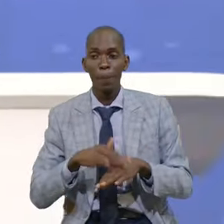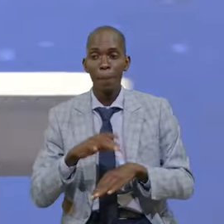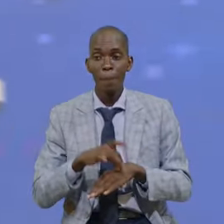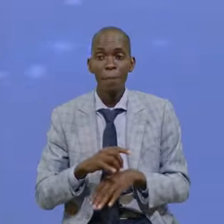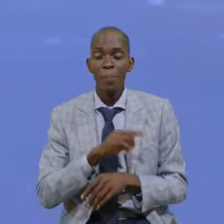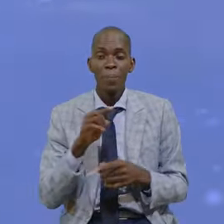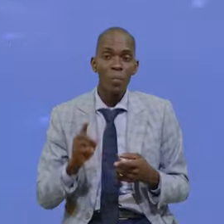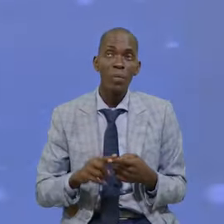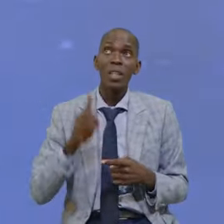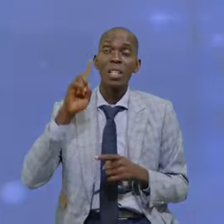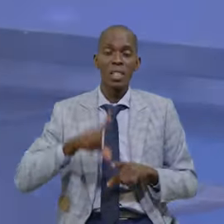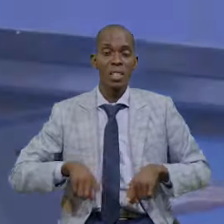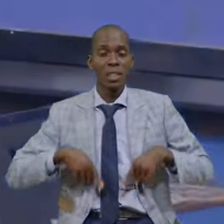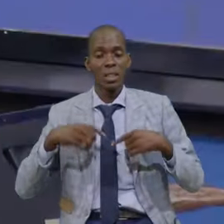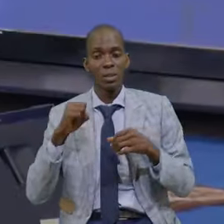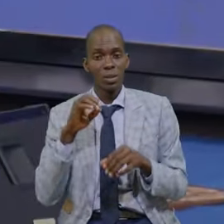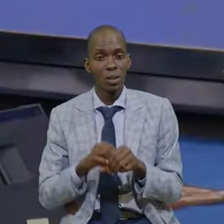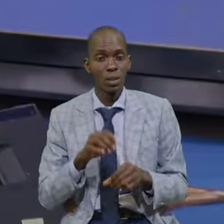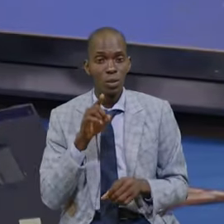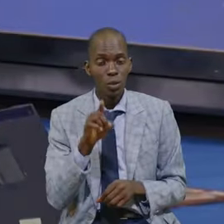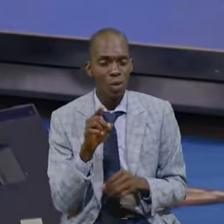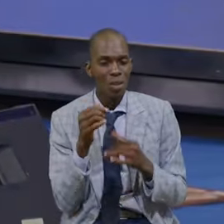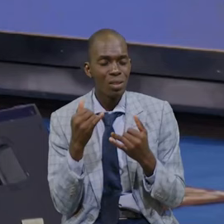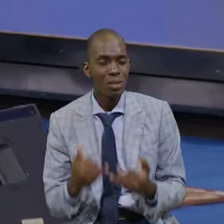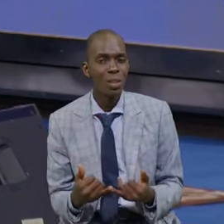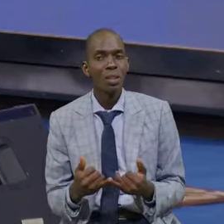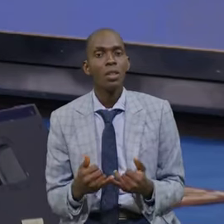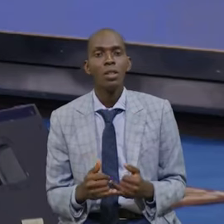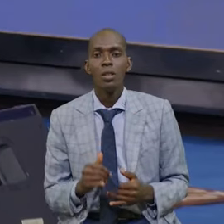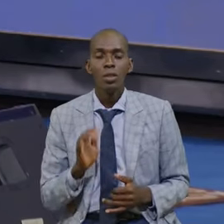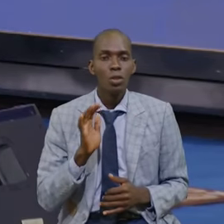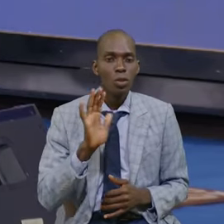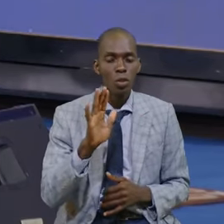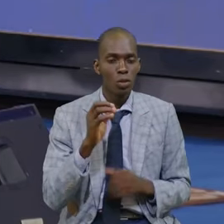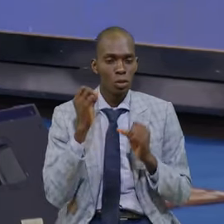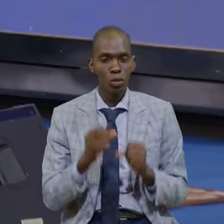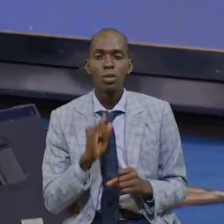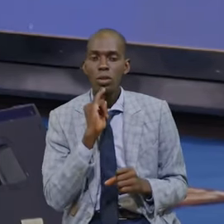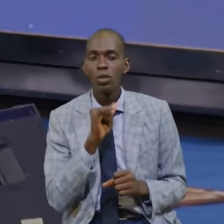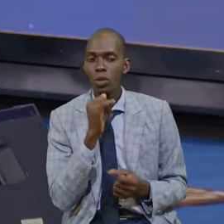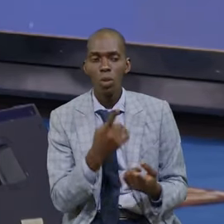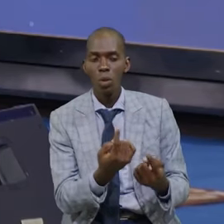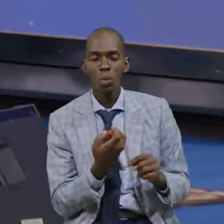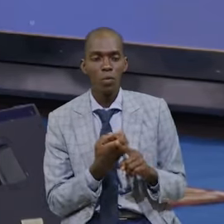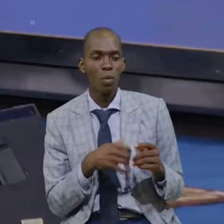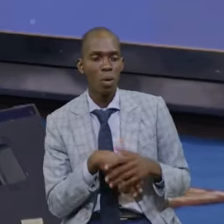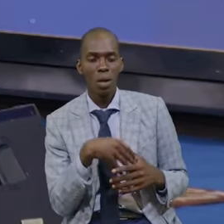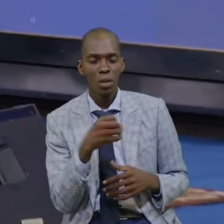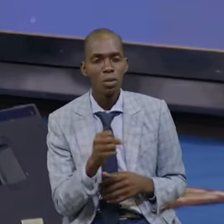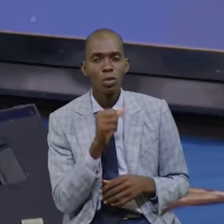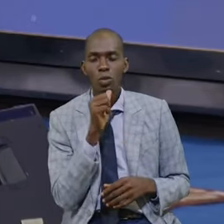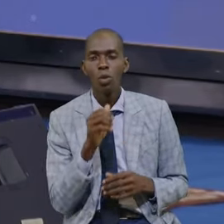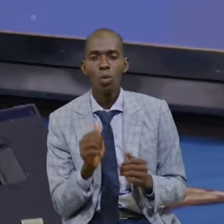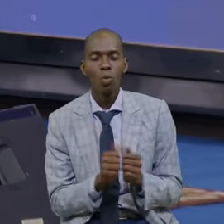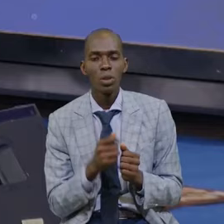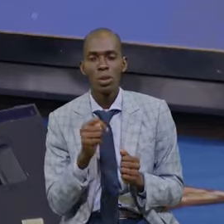dwells in you. Now, the strength is not coming from outside. You don't need those hard drugs. You don't need